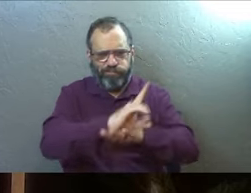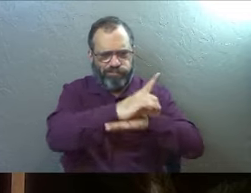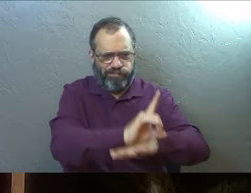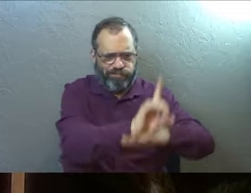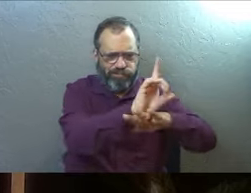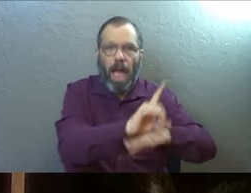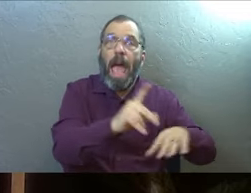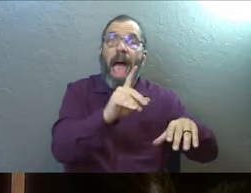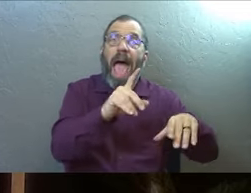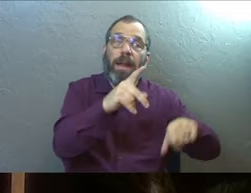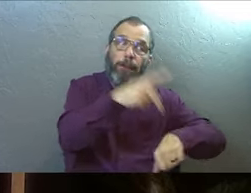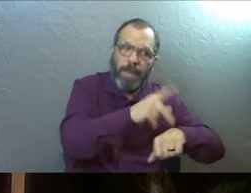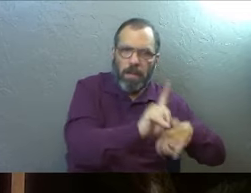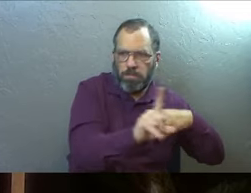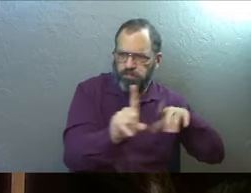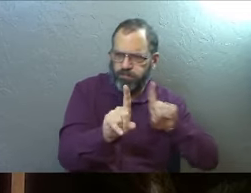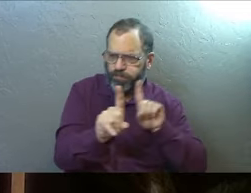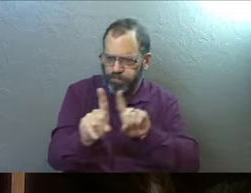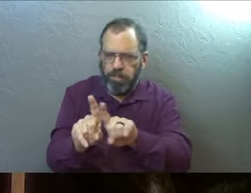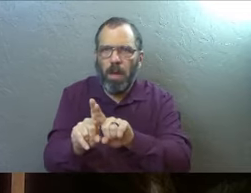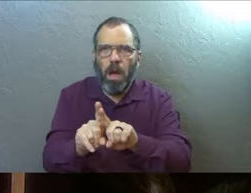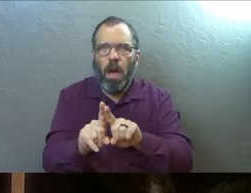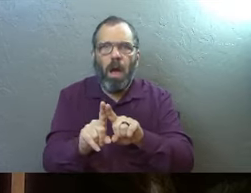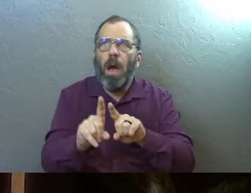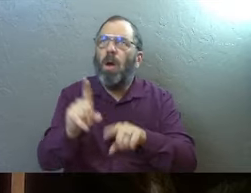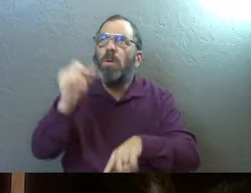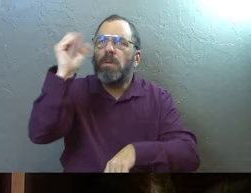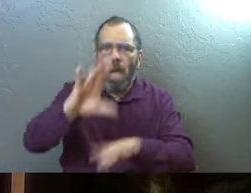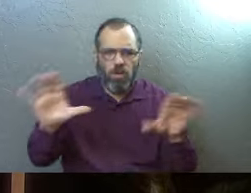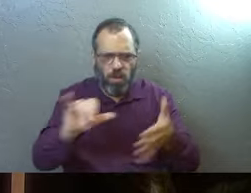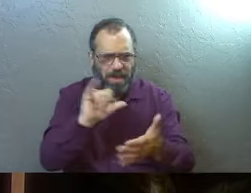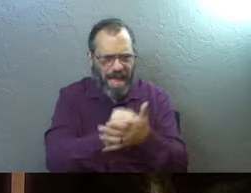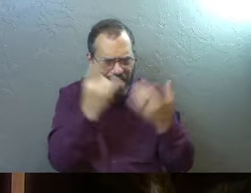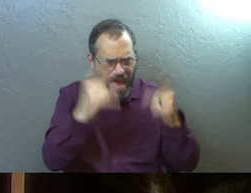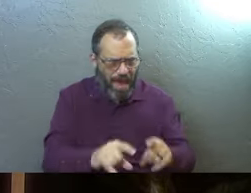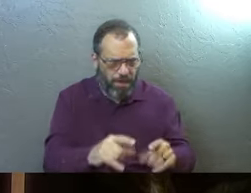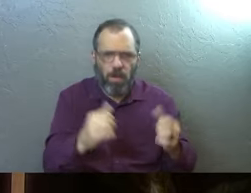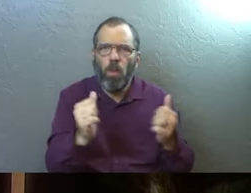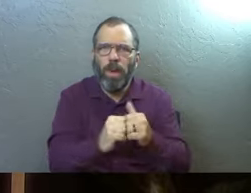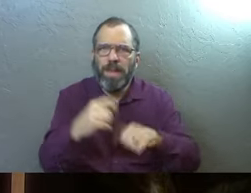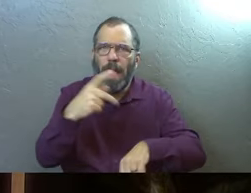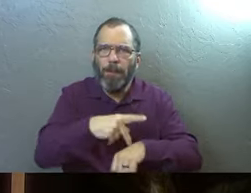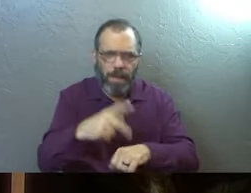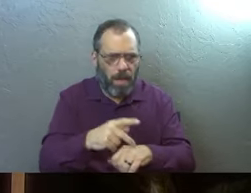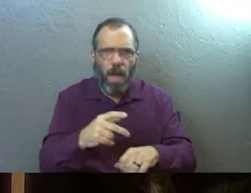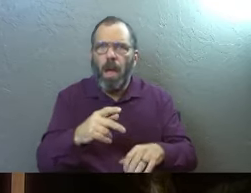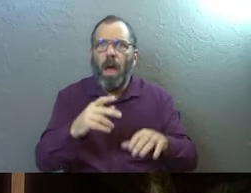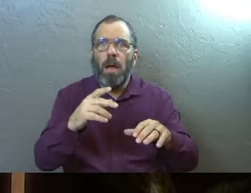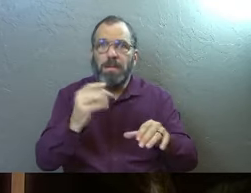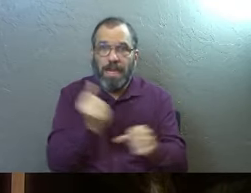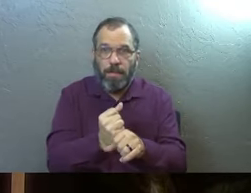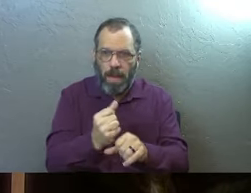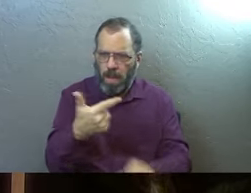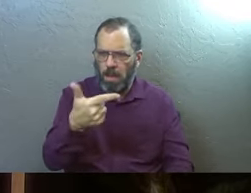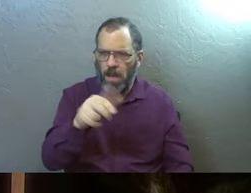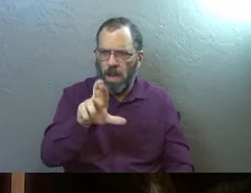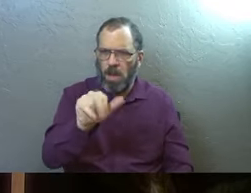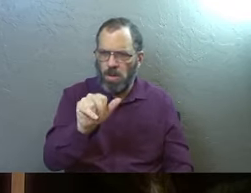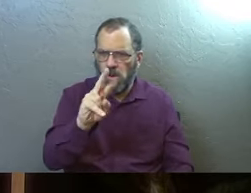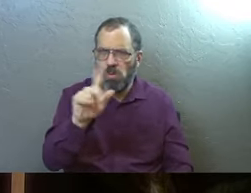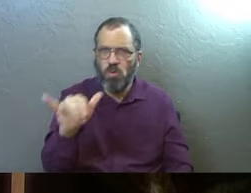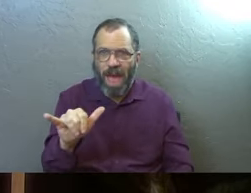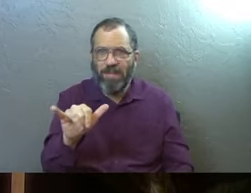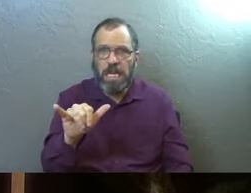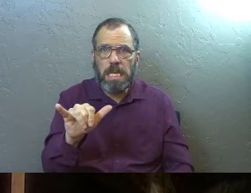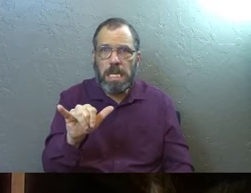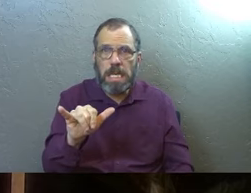water. Like, what did God have to do in space and time in order to make that work? Did he adjust the gravitational pull of